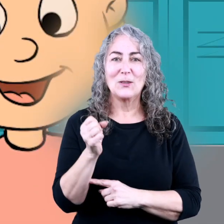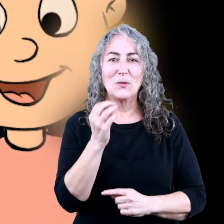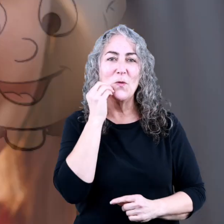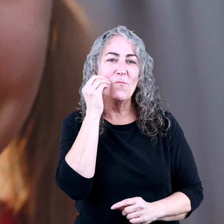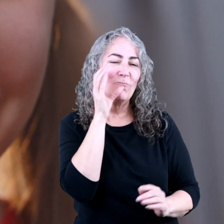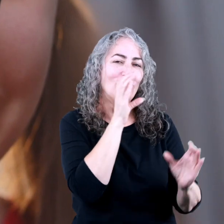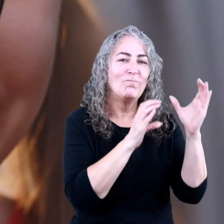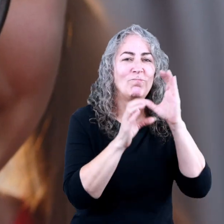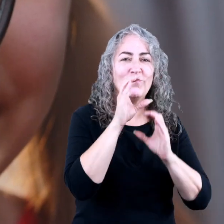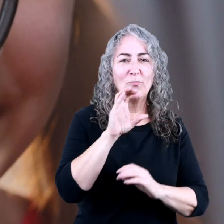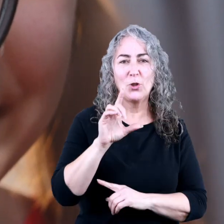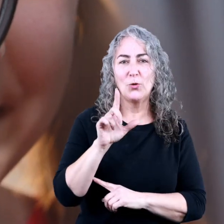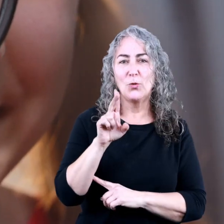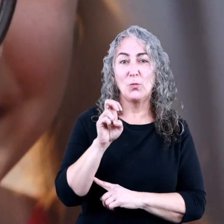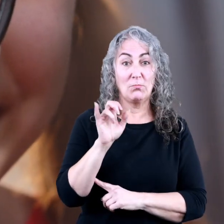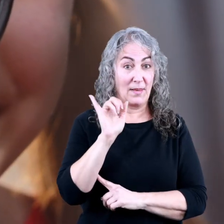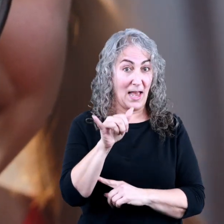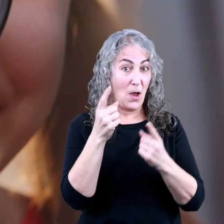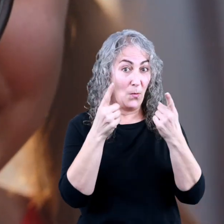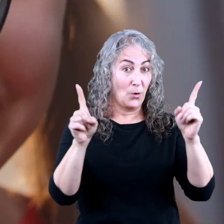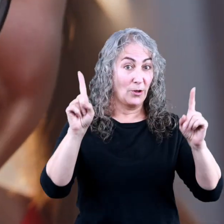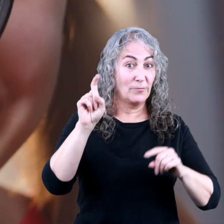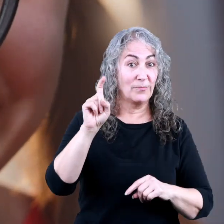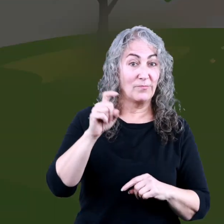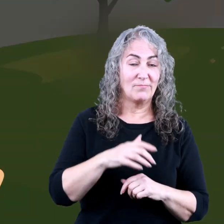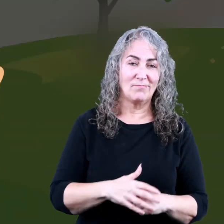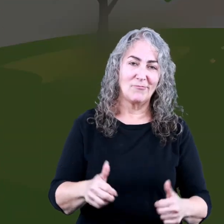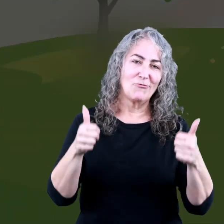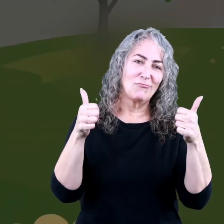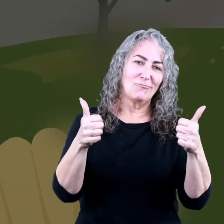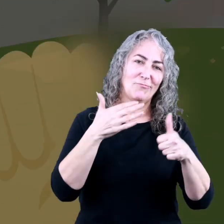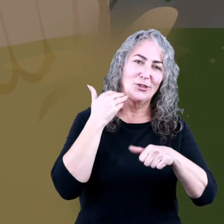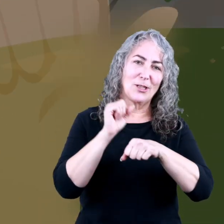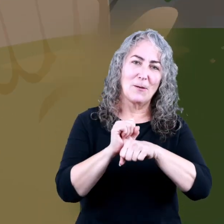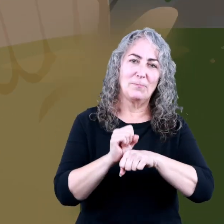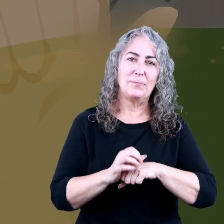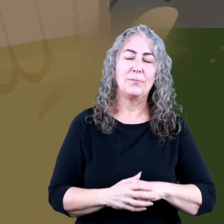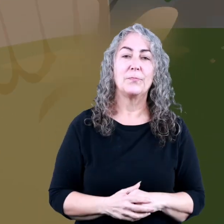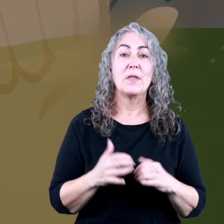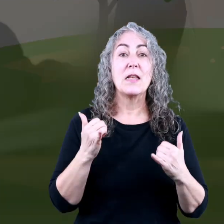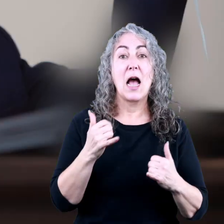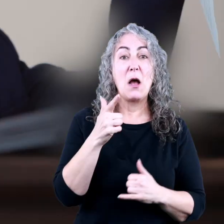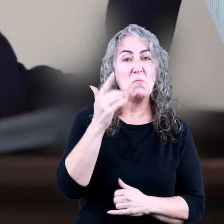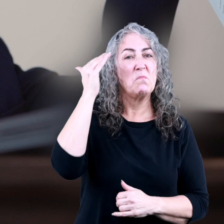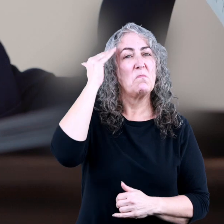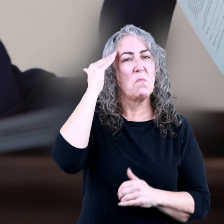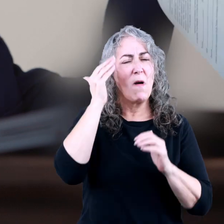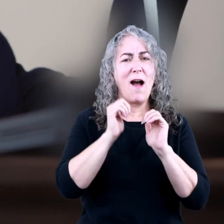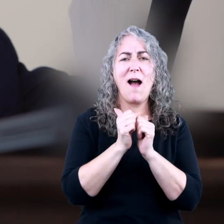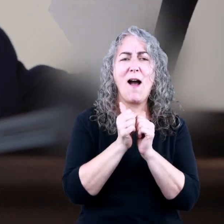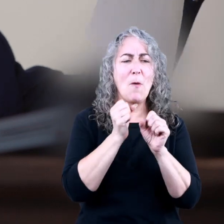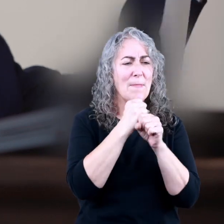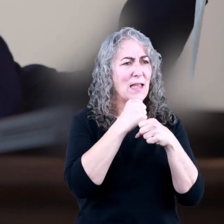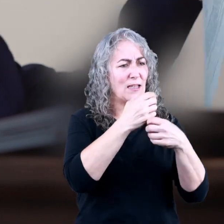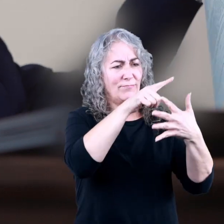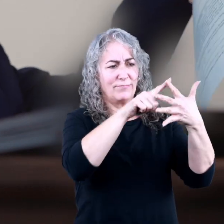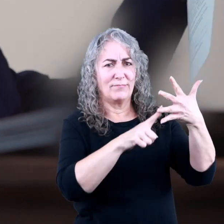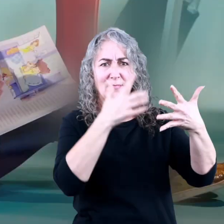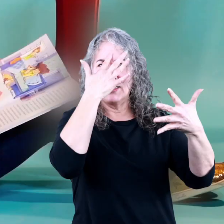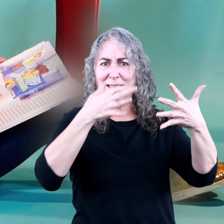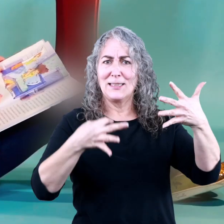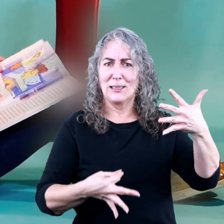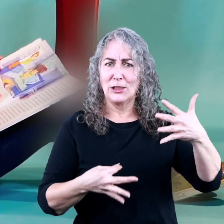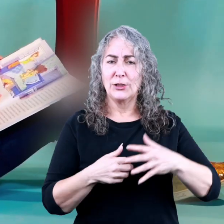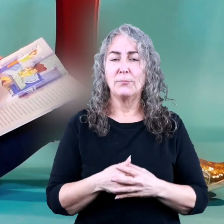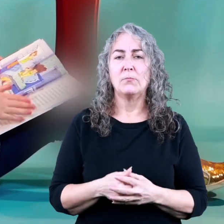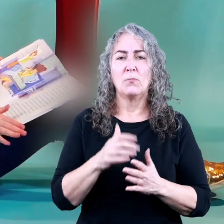house might be a clue that it worked. Great job! Now that you know how to make inferences,